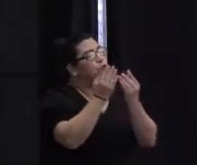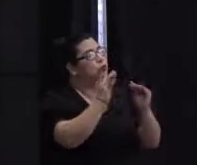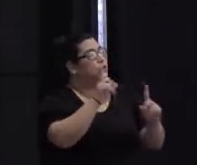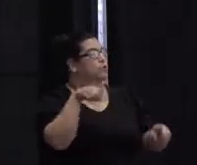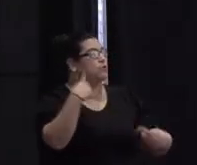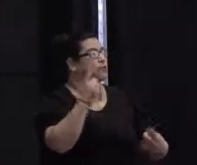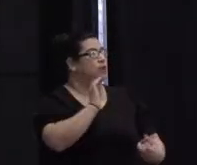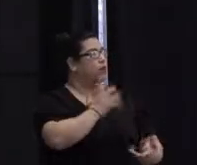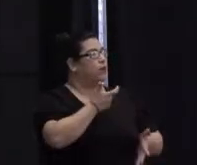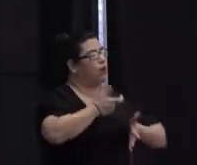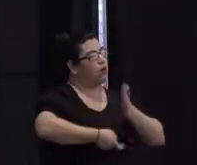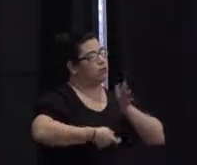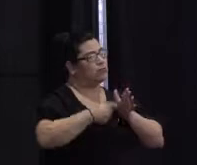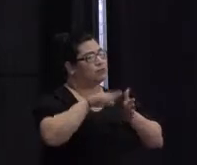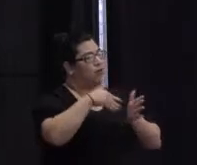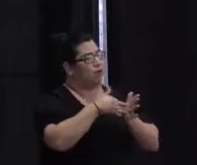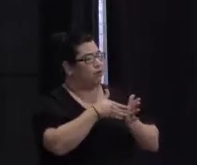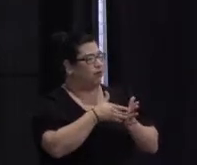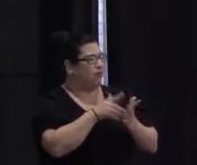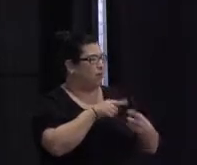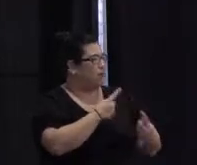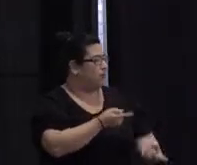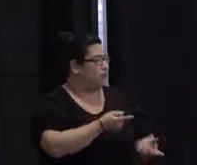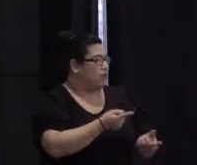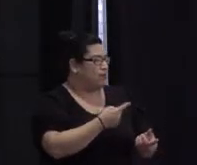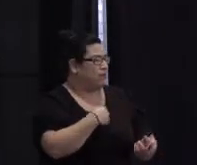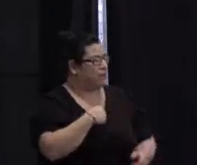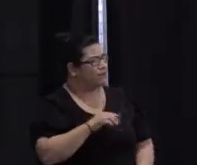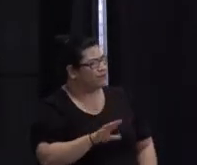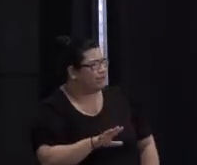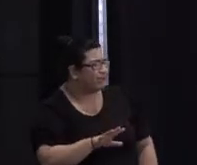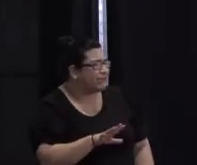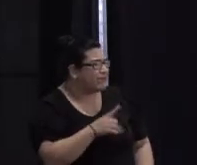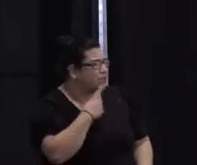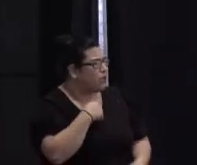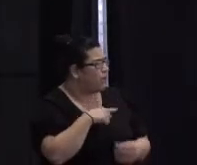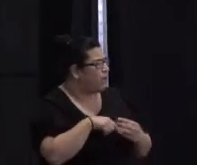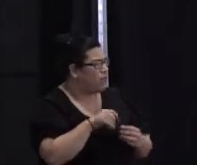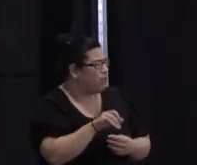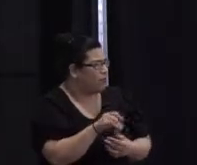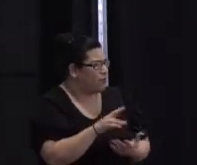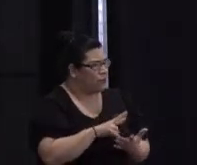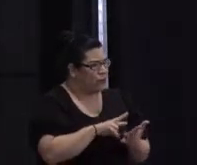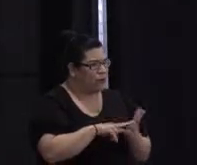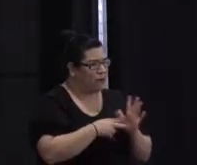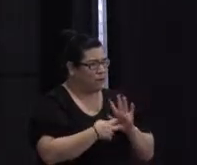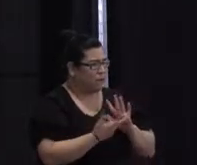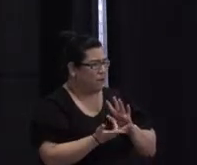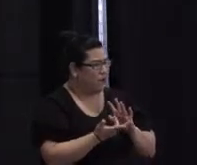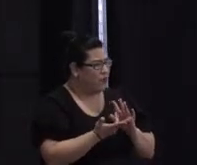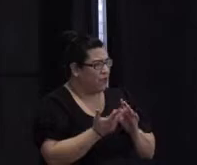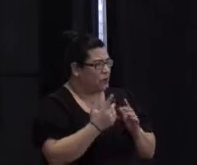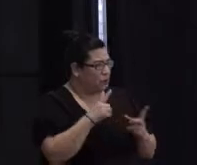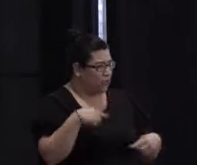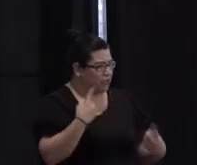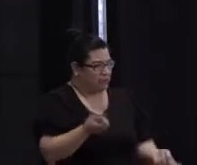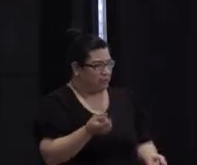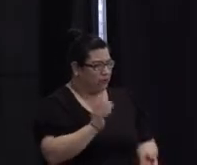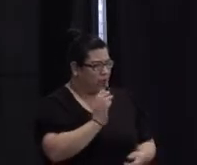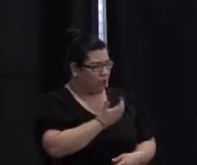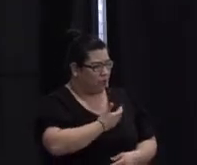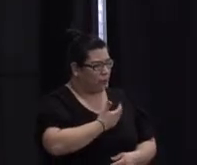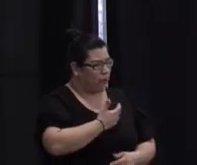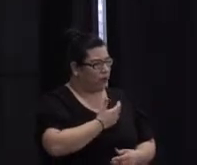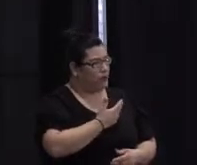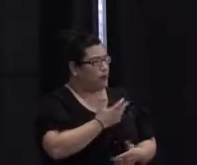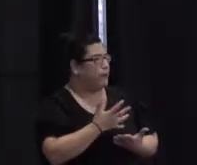cost center and all of that. And I said, tell me about this. I said, what has been our